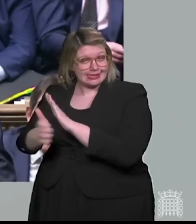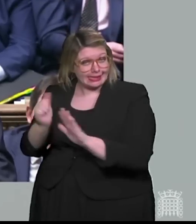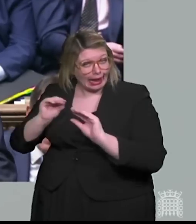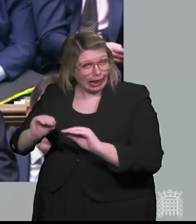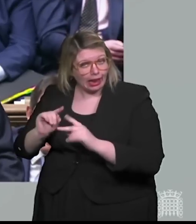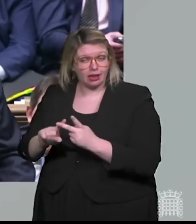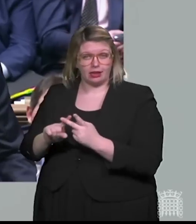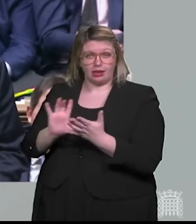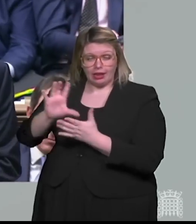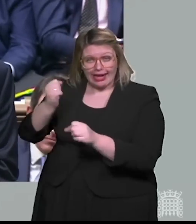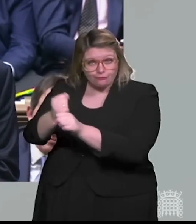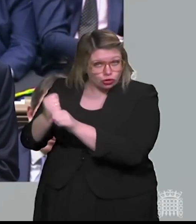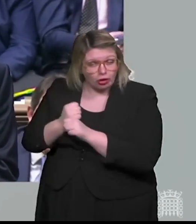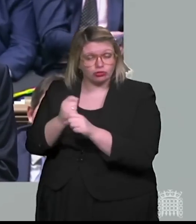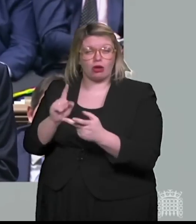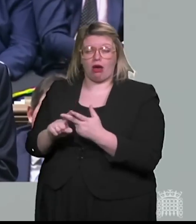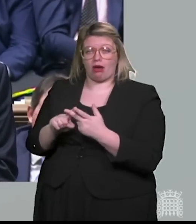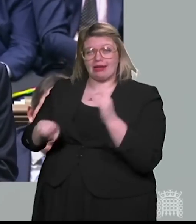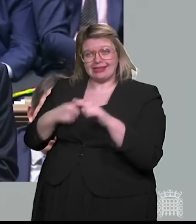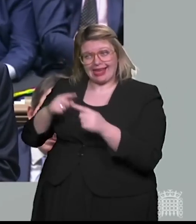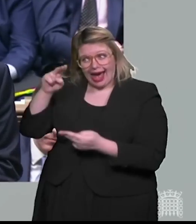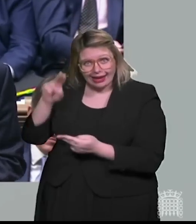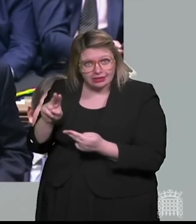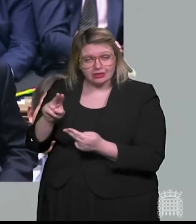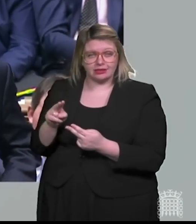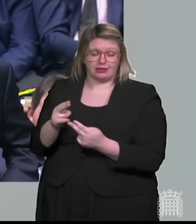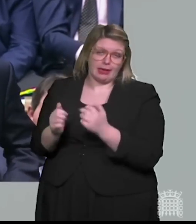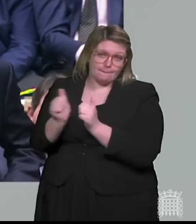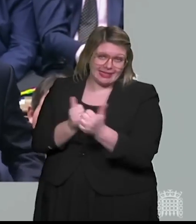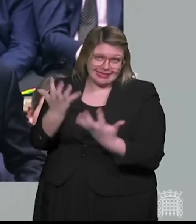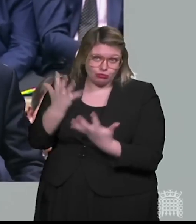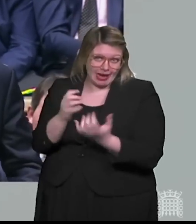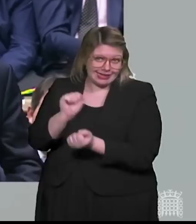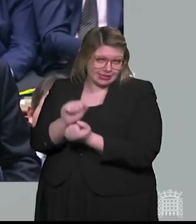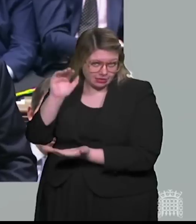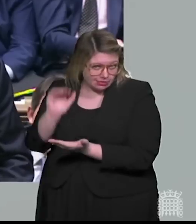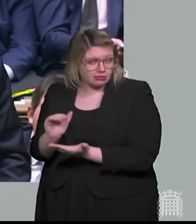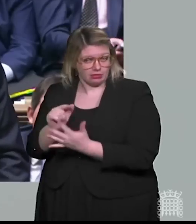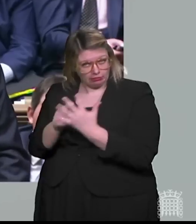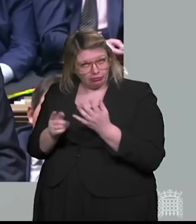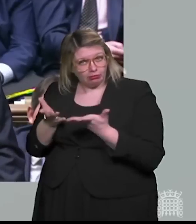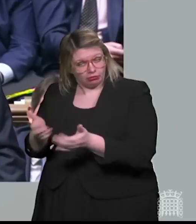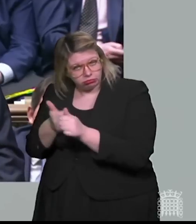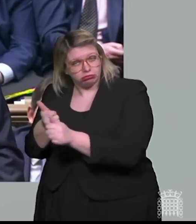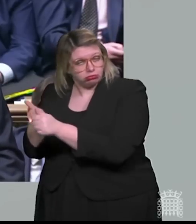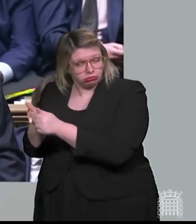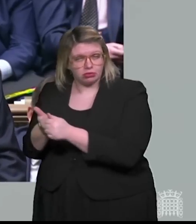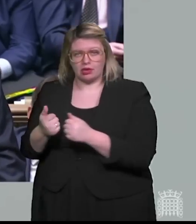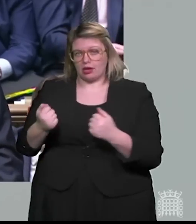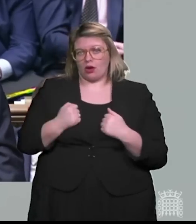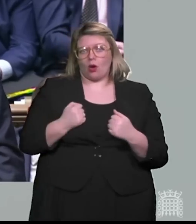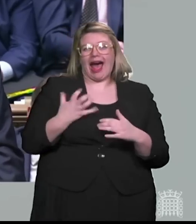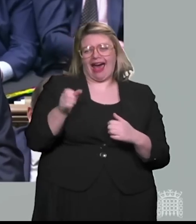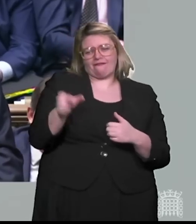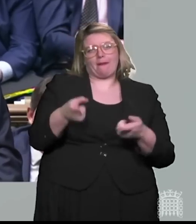infrastructure, tax reliefs and business rates retention. Working together with our formidable Levelling Up